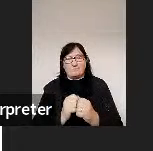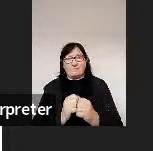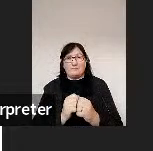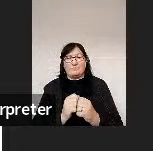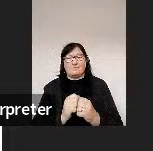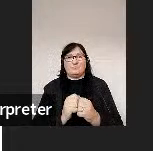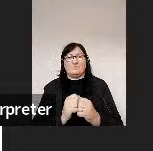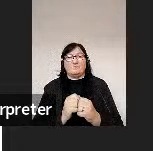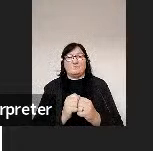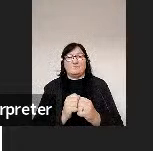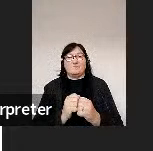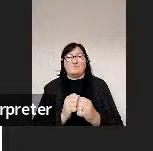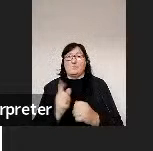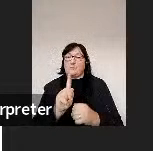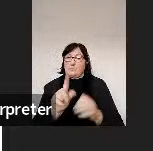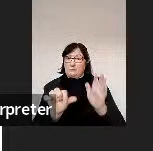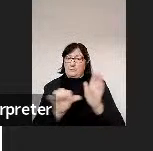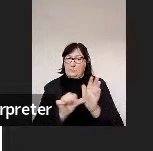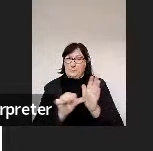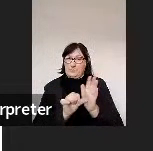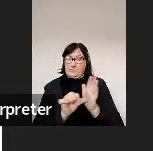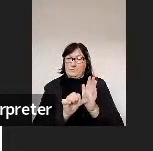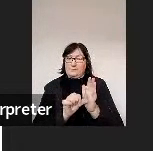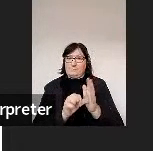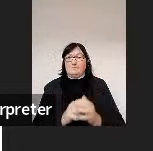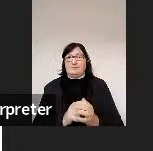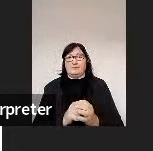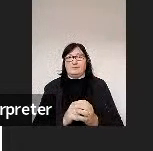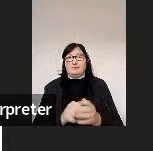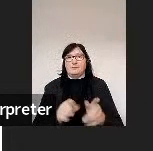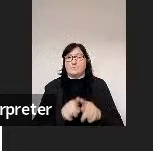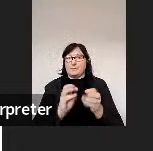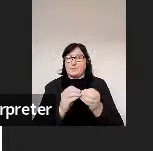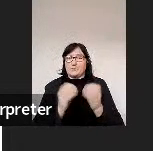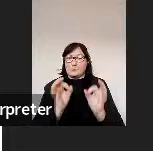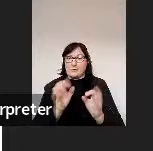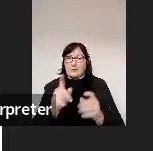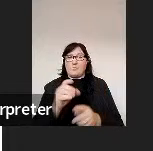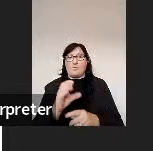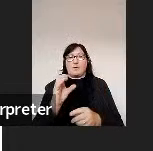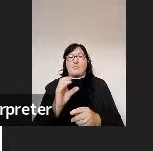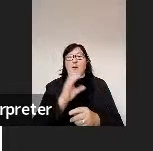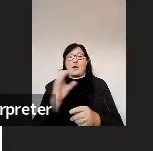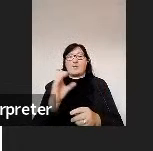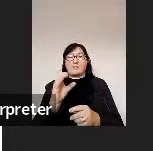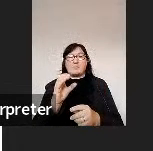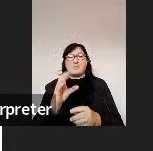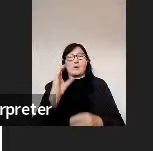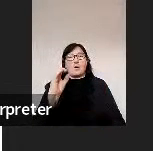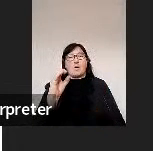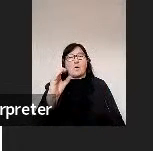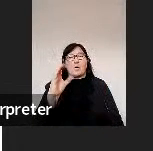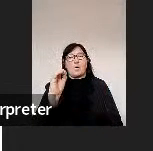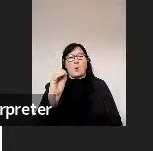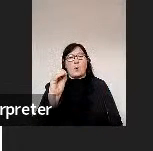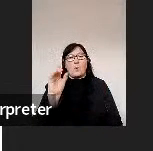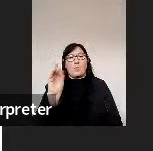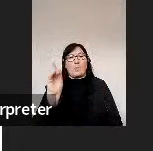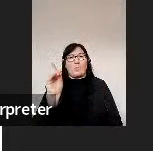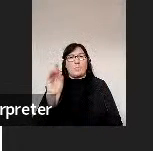Of importance, also ensure that your customs code is available for selection. If you happen not